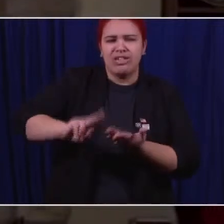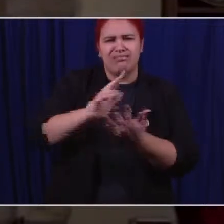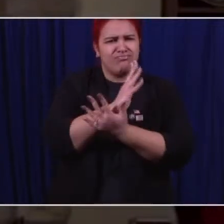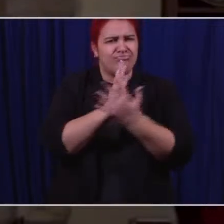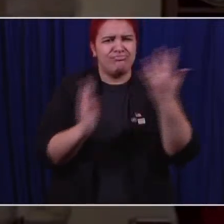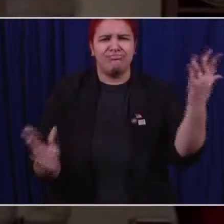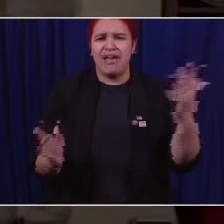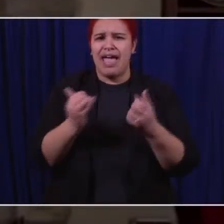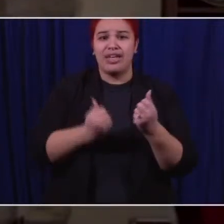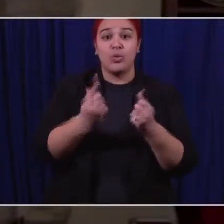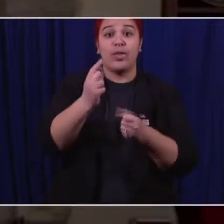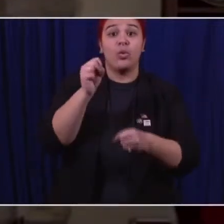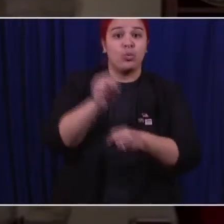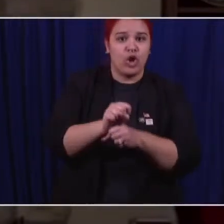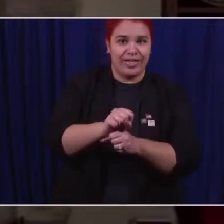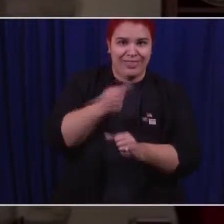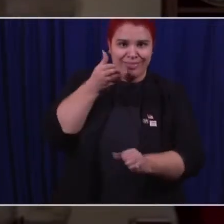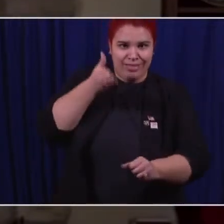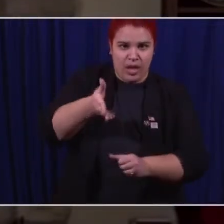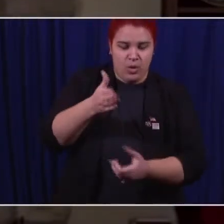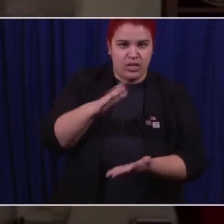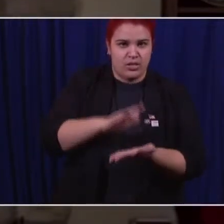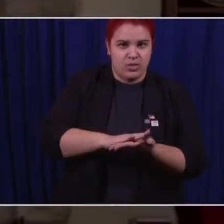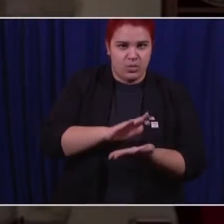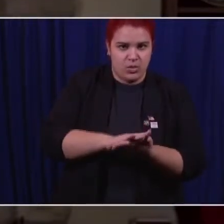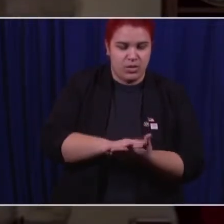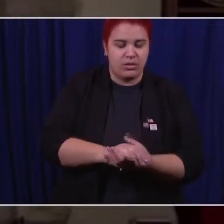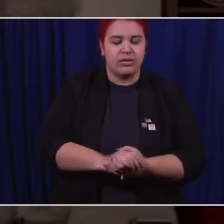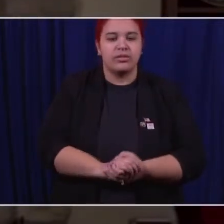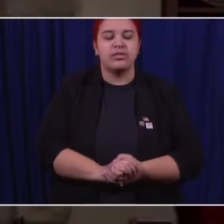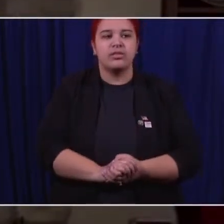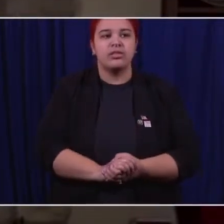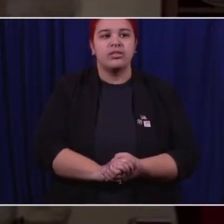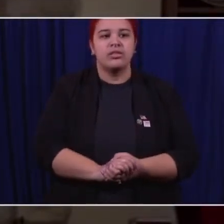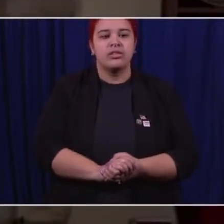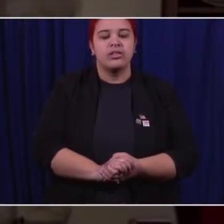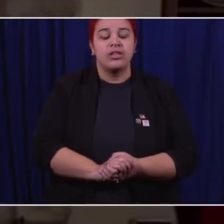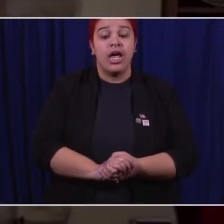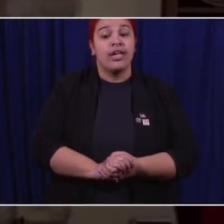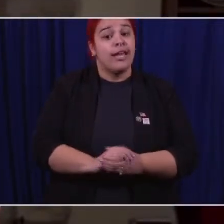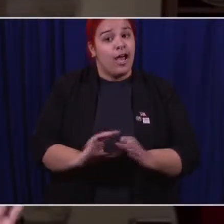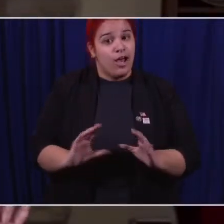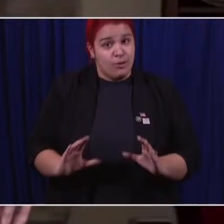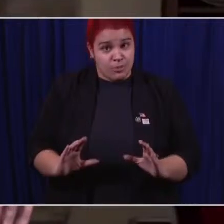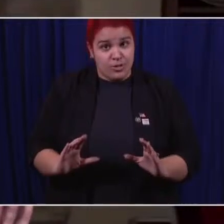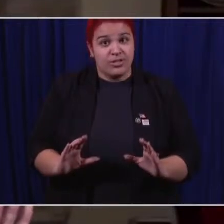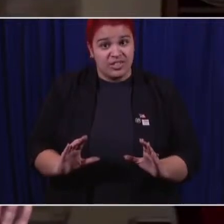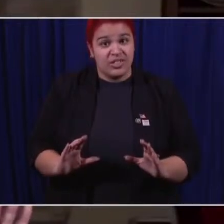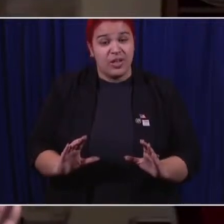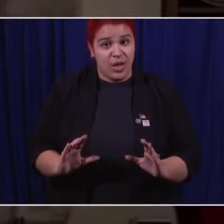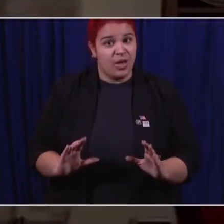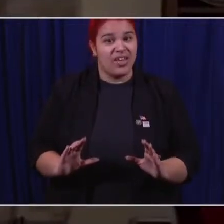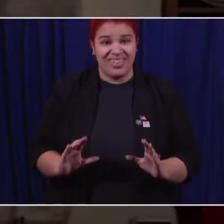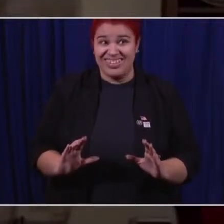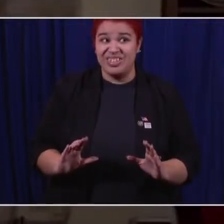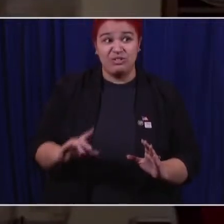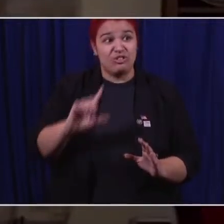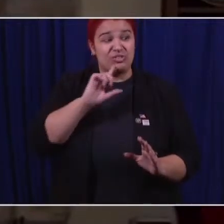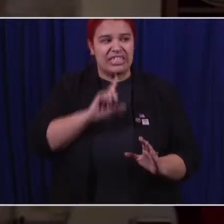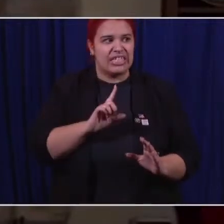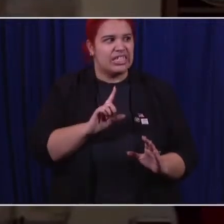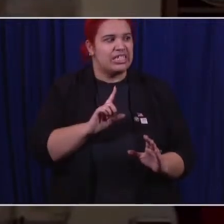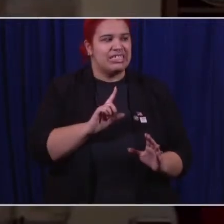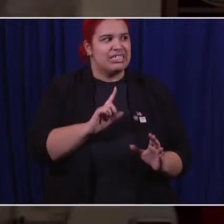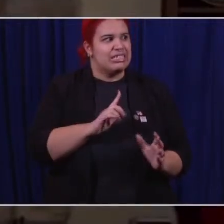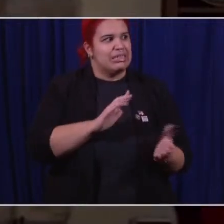goal is. And we're juggling. I mean, I'll be very honest. We're juggling. Trying to get enough to do that at the same time